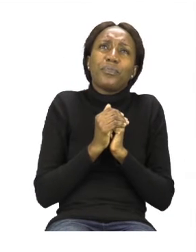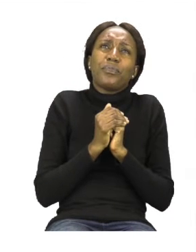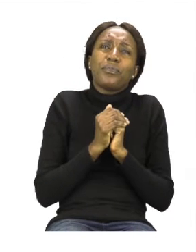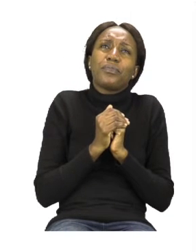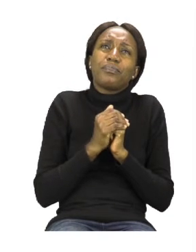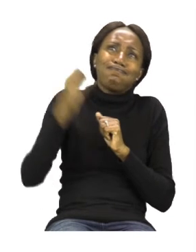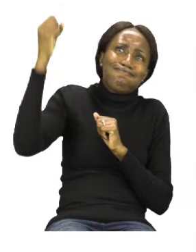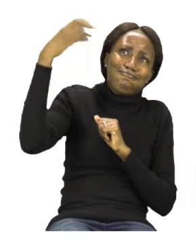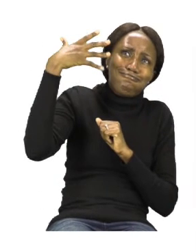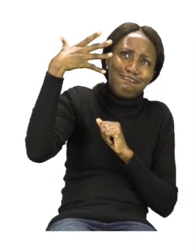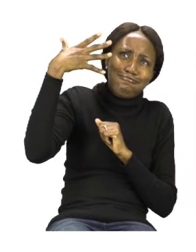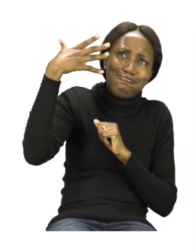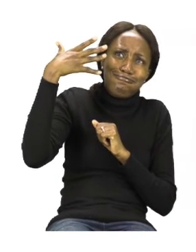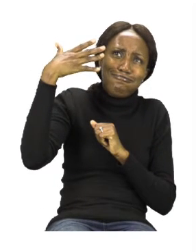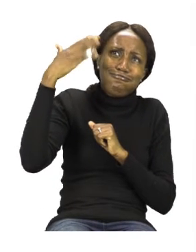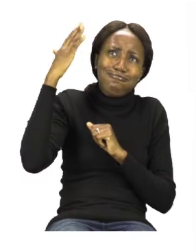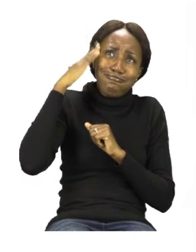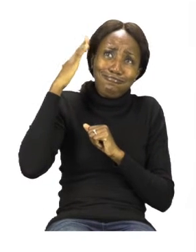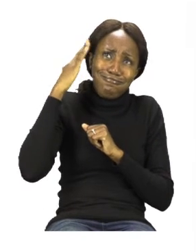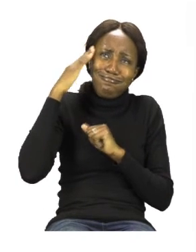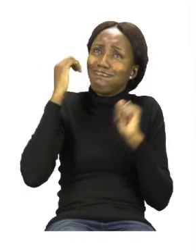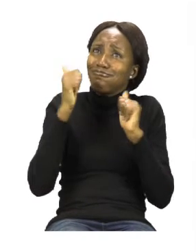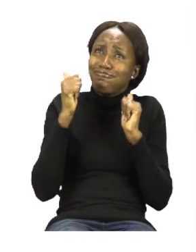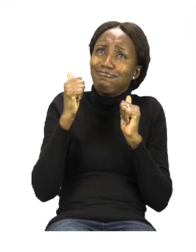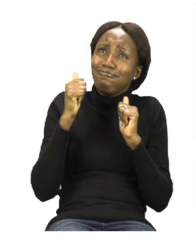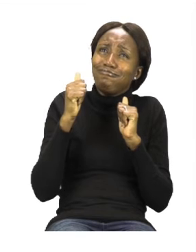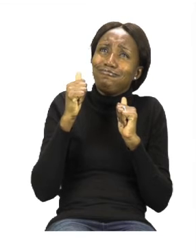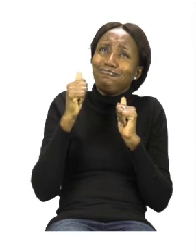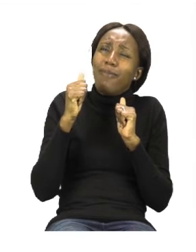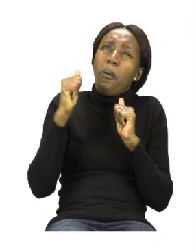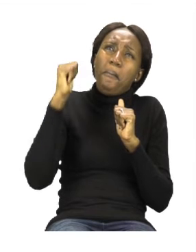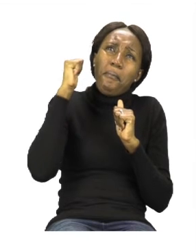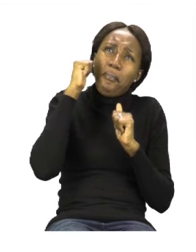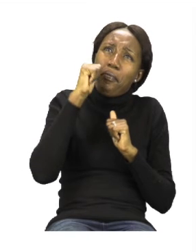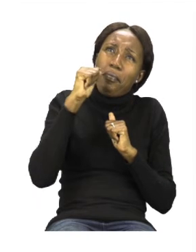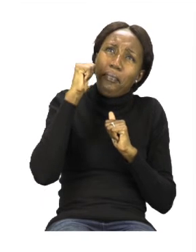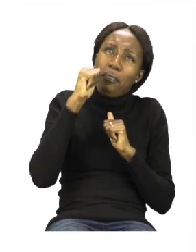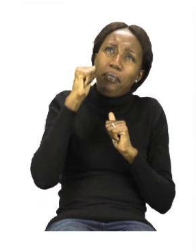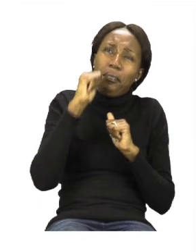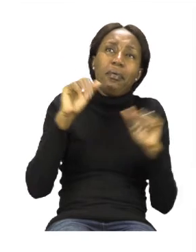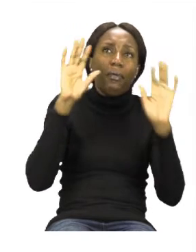The sun is something that we all know. It is high up in the sky and it is yellow.